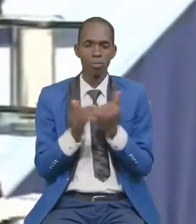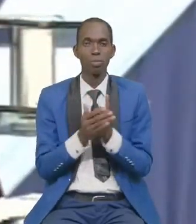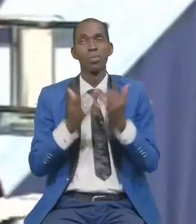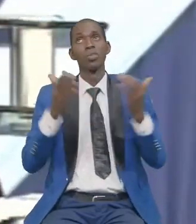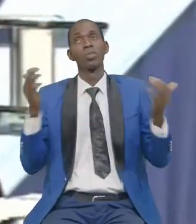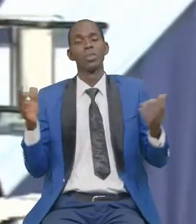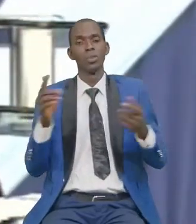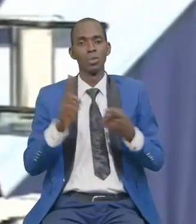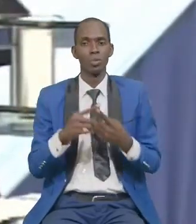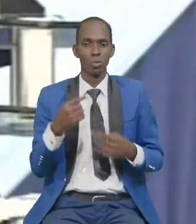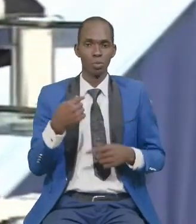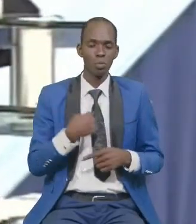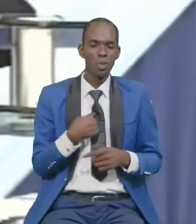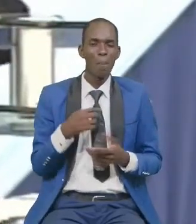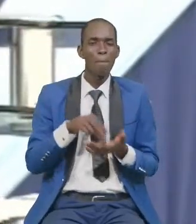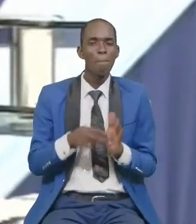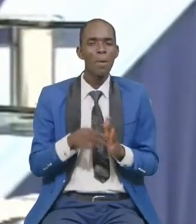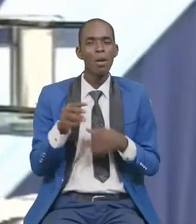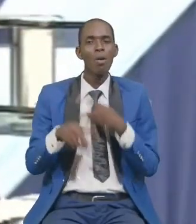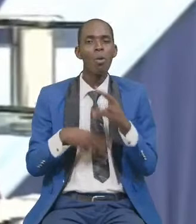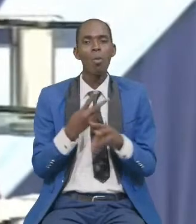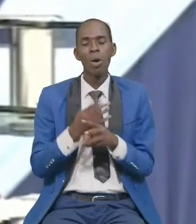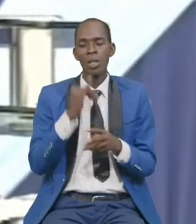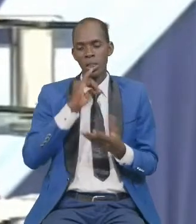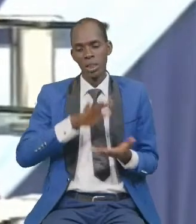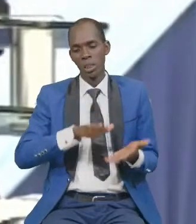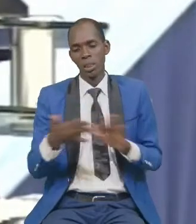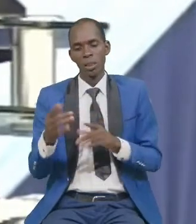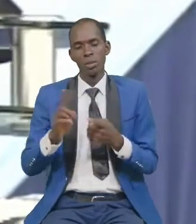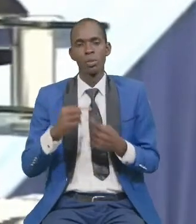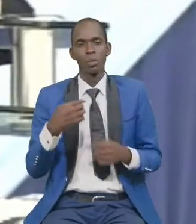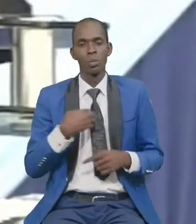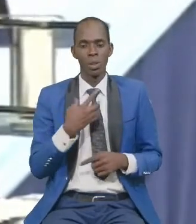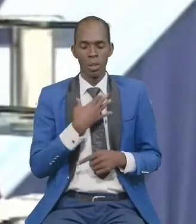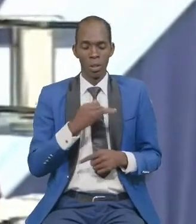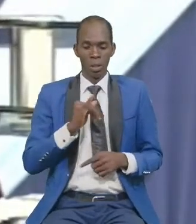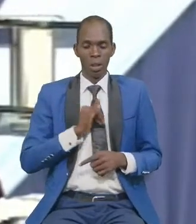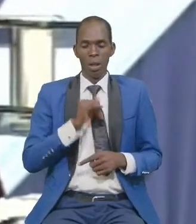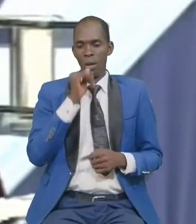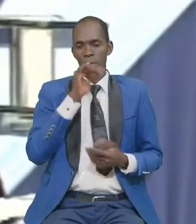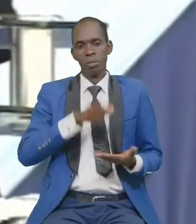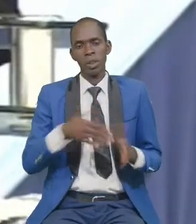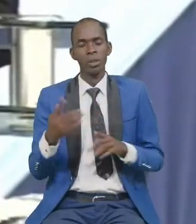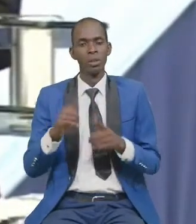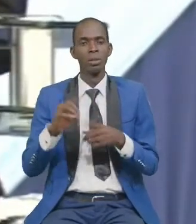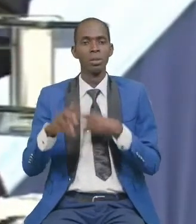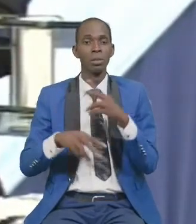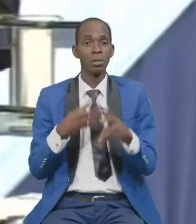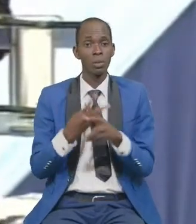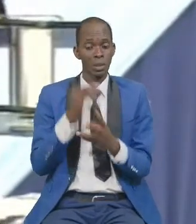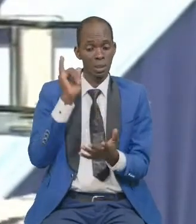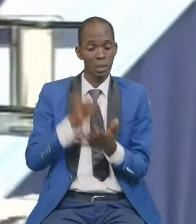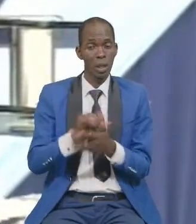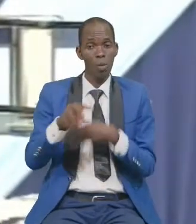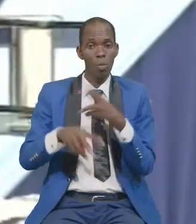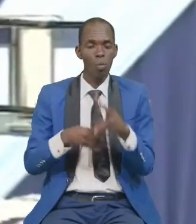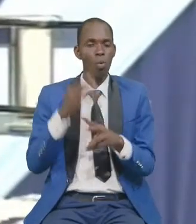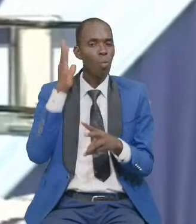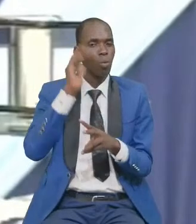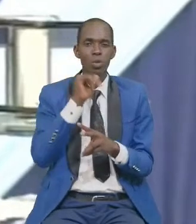and I unto the world. That world will not have power over your